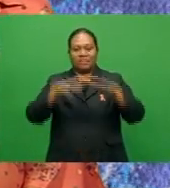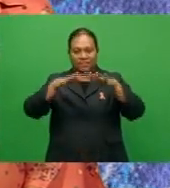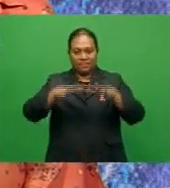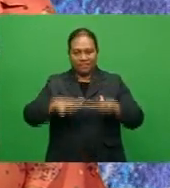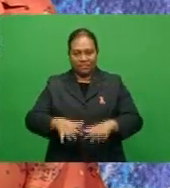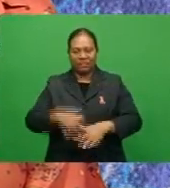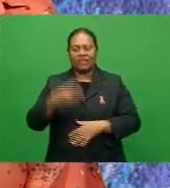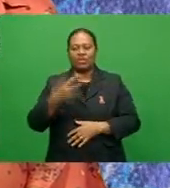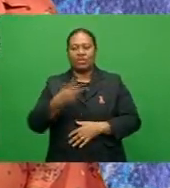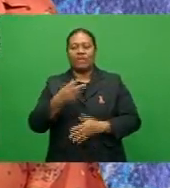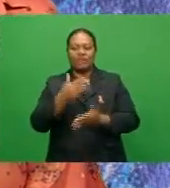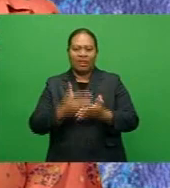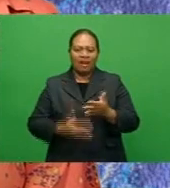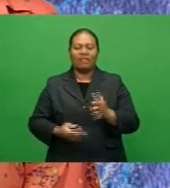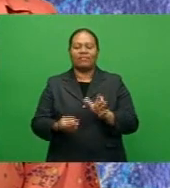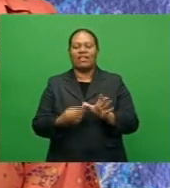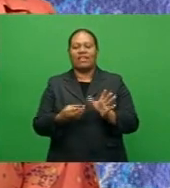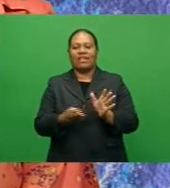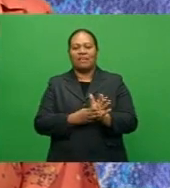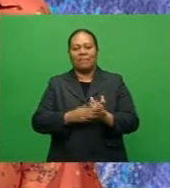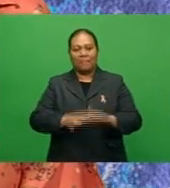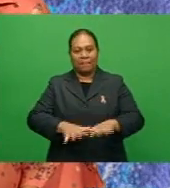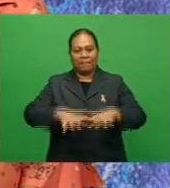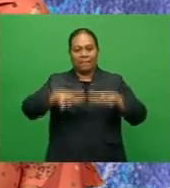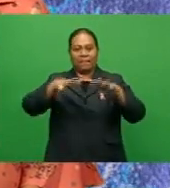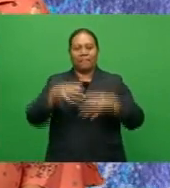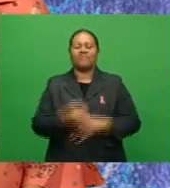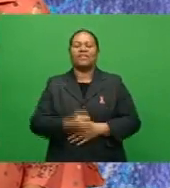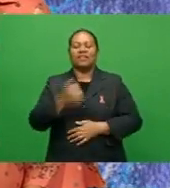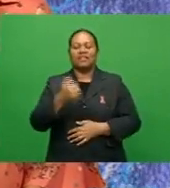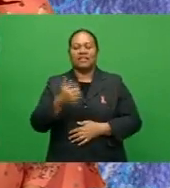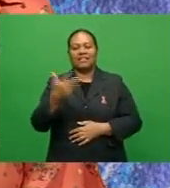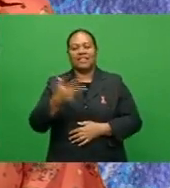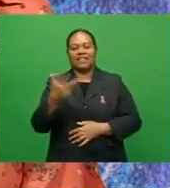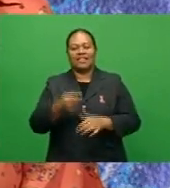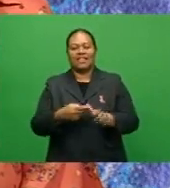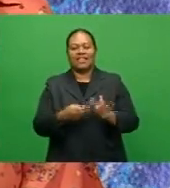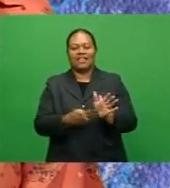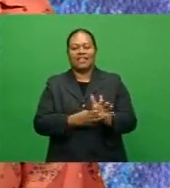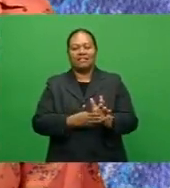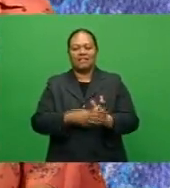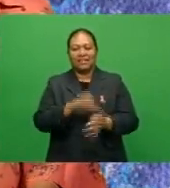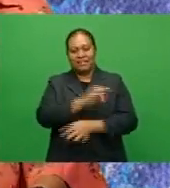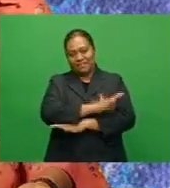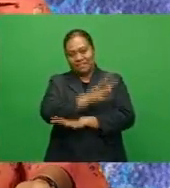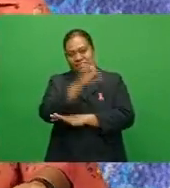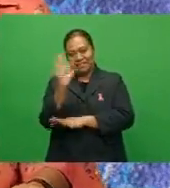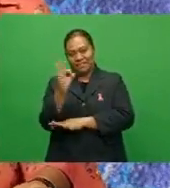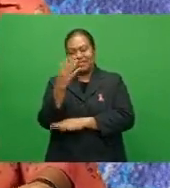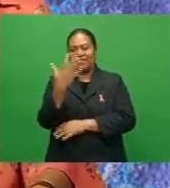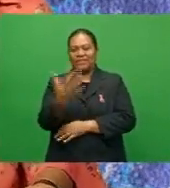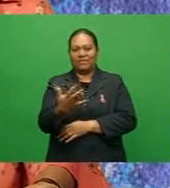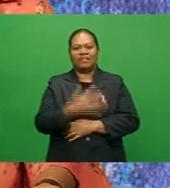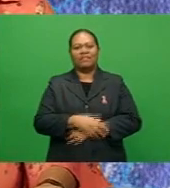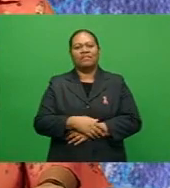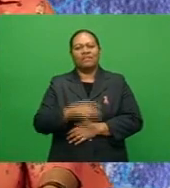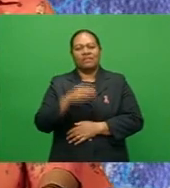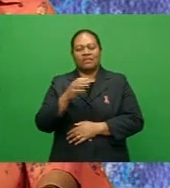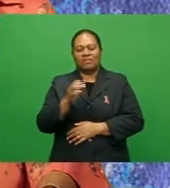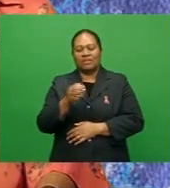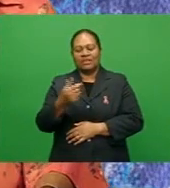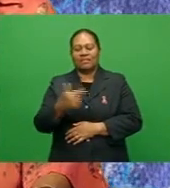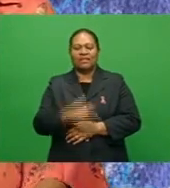at 12:13 a.m. with high tide at 6:18 a.m. Sunrise will be at 5:27.